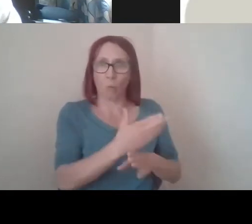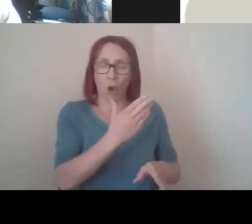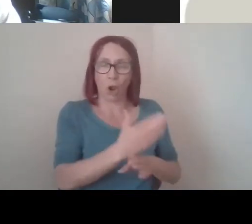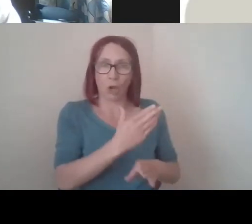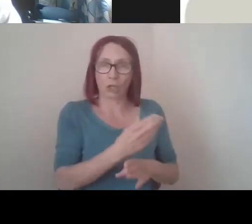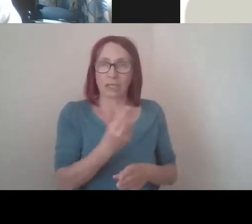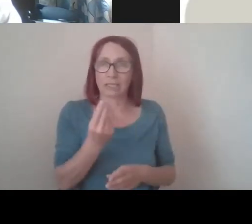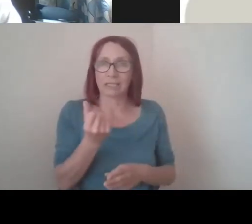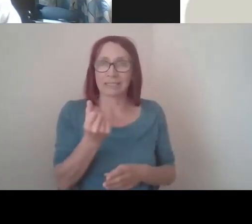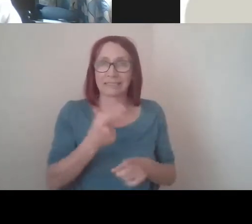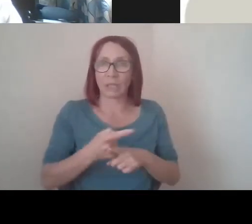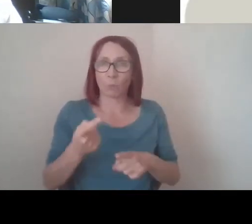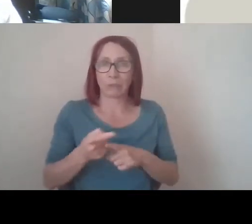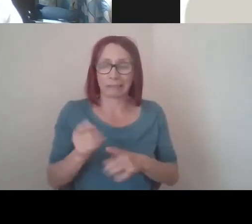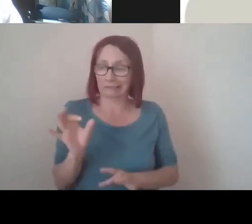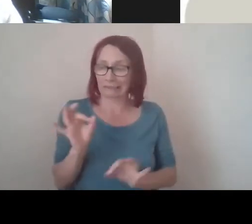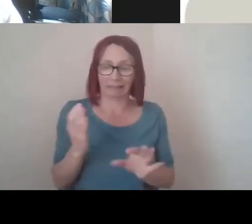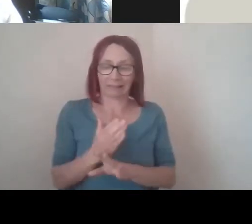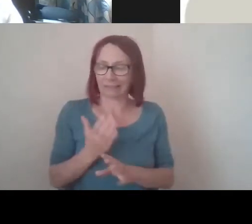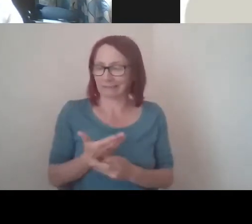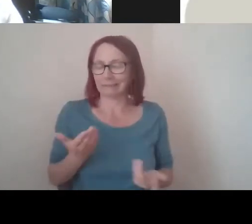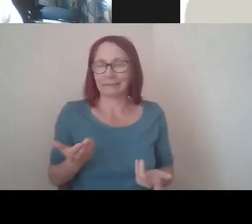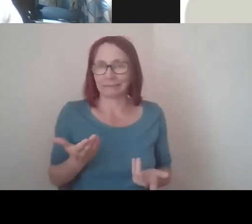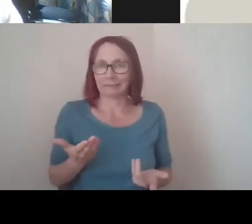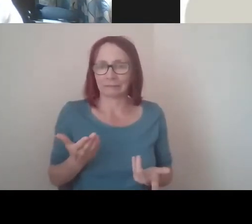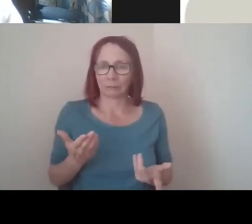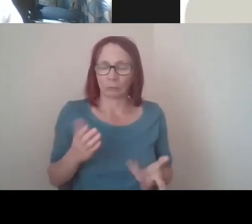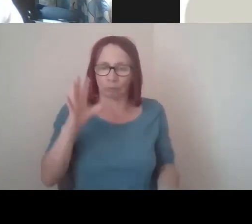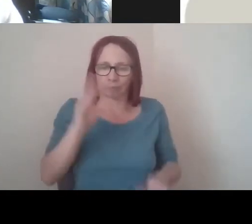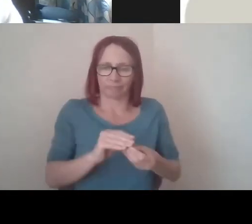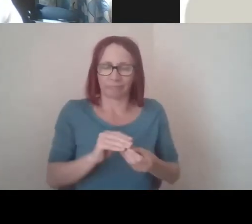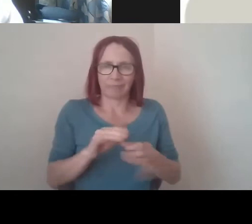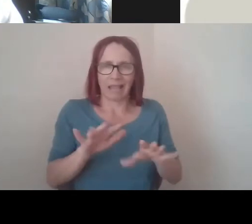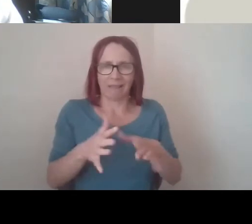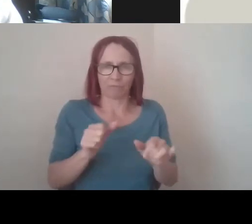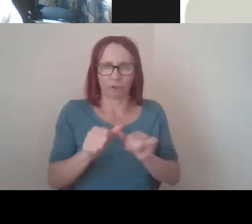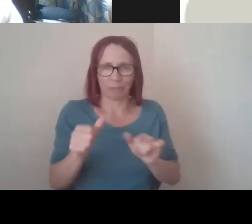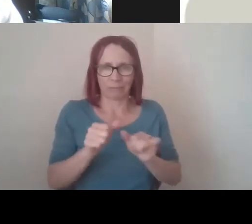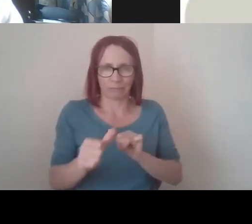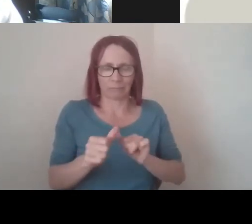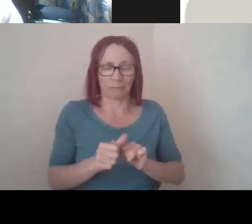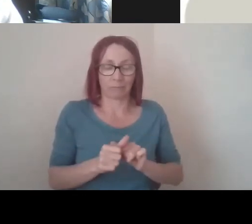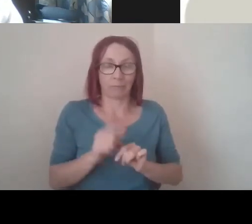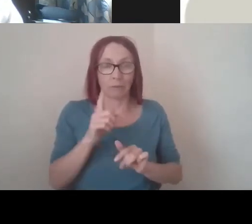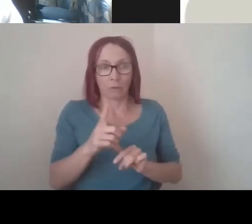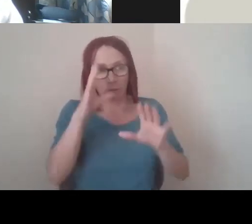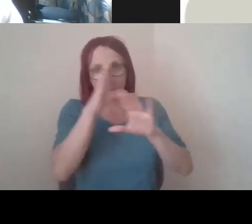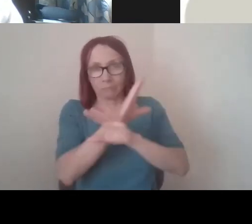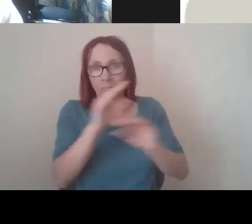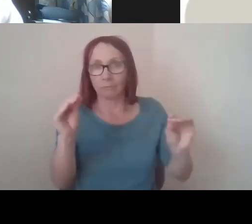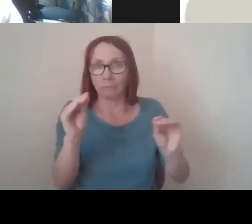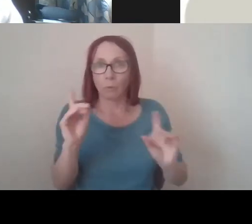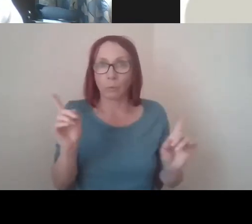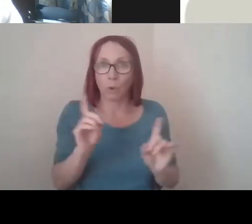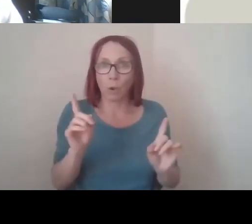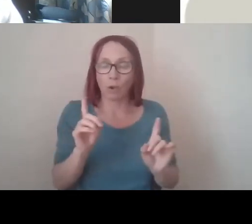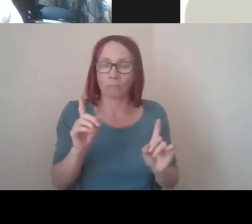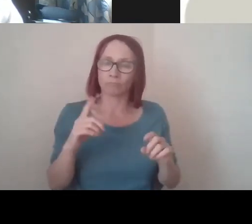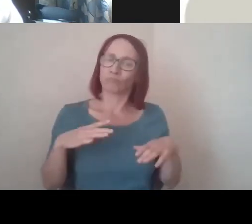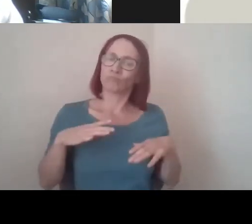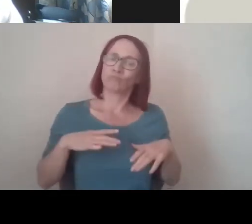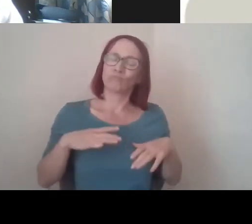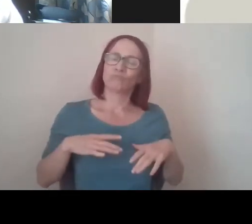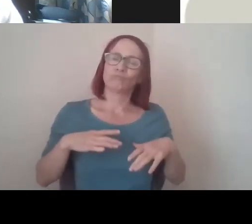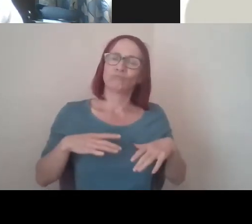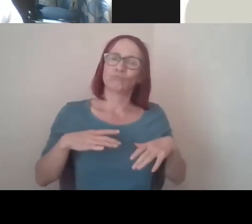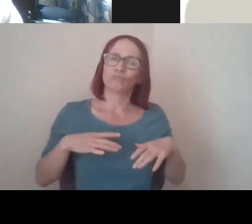been. So I think that's a big thing. But mainly the message I want to give to people is be relaxed